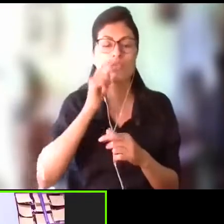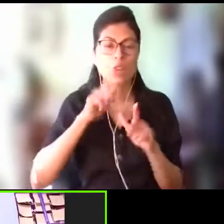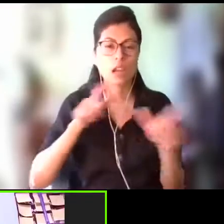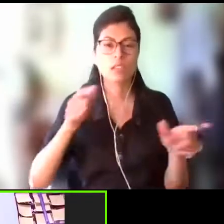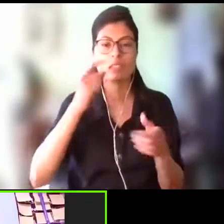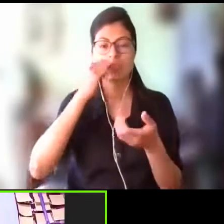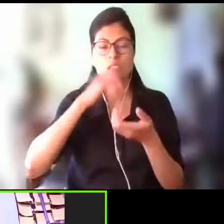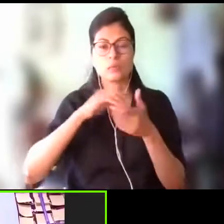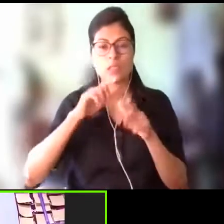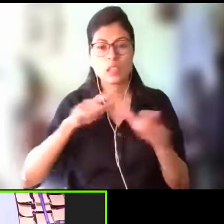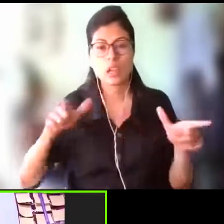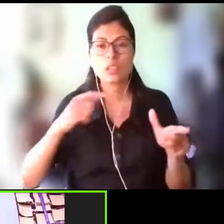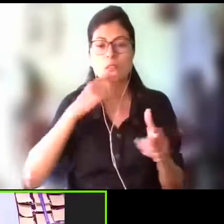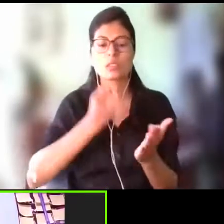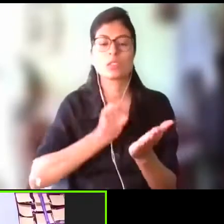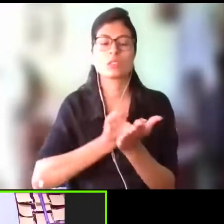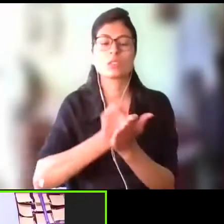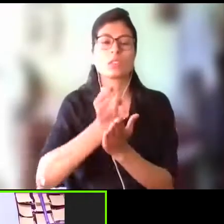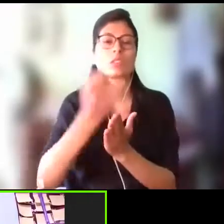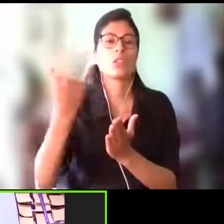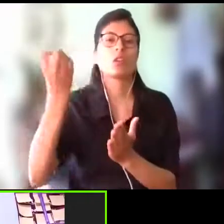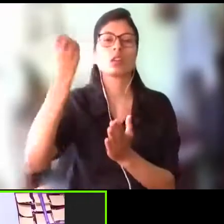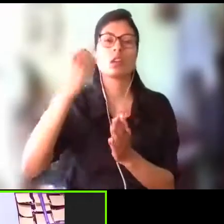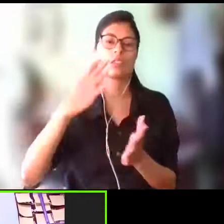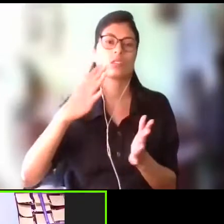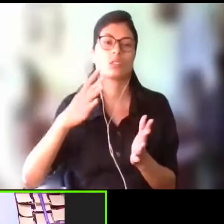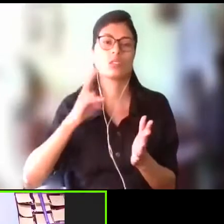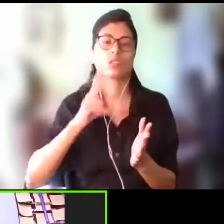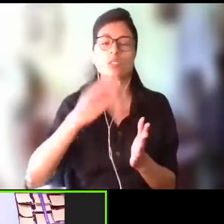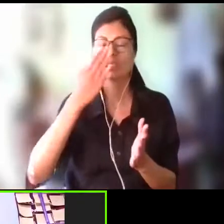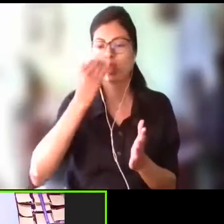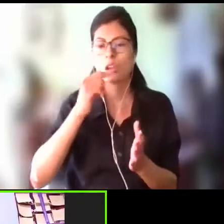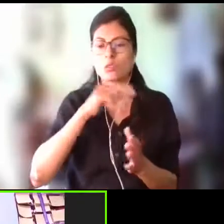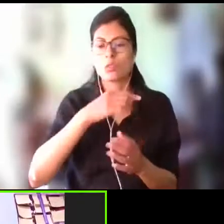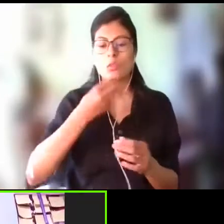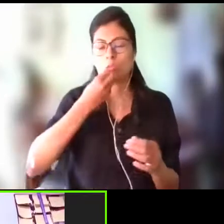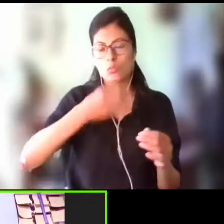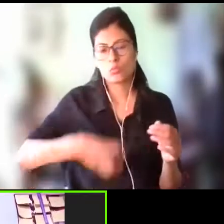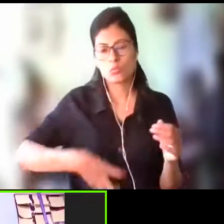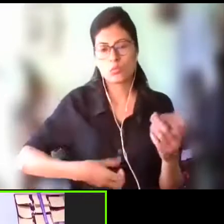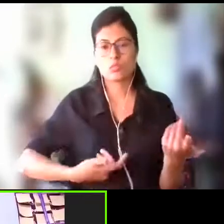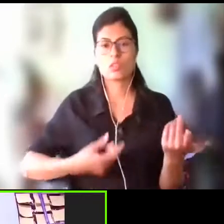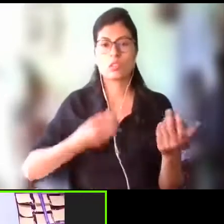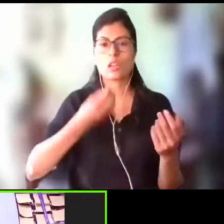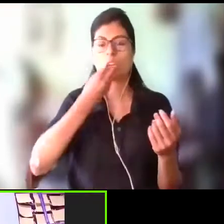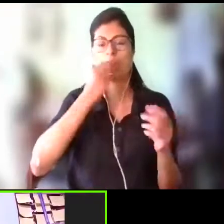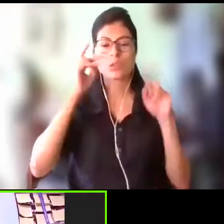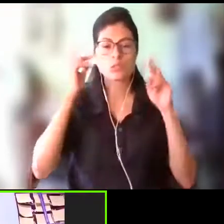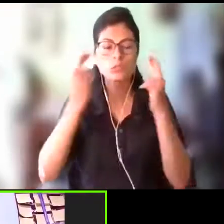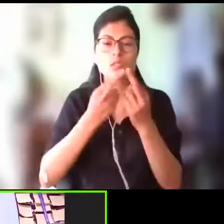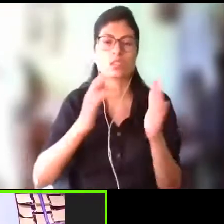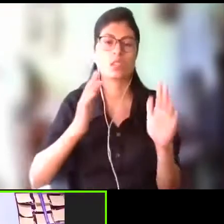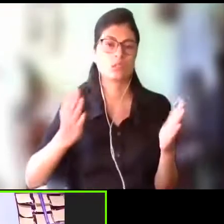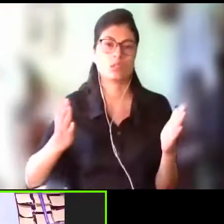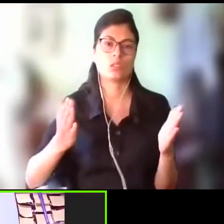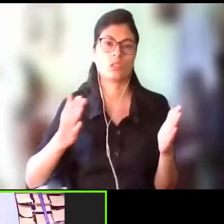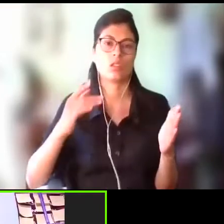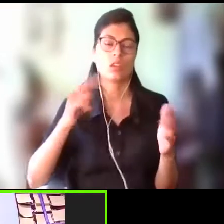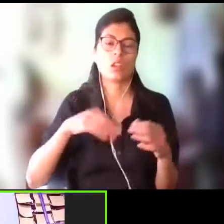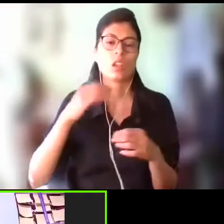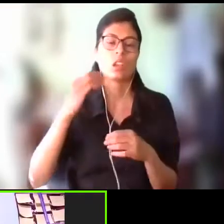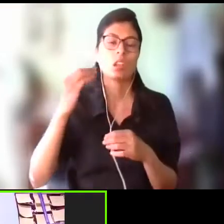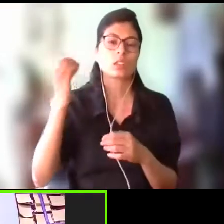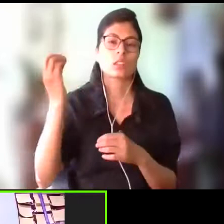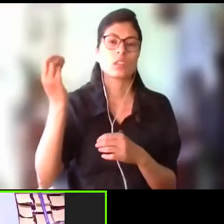of brutality and modern day slavery. So we understand that these women need